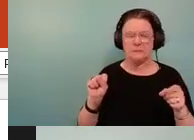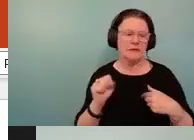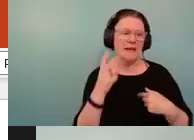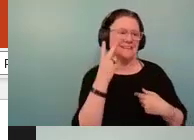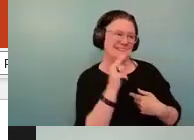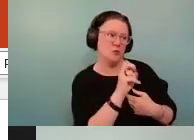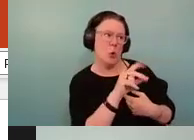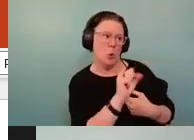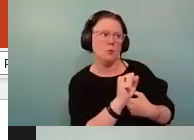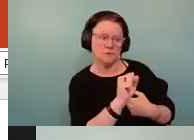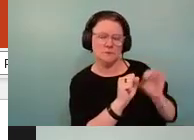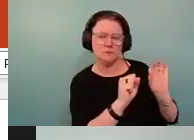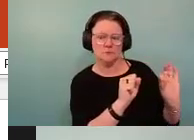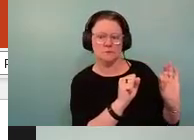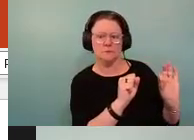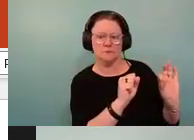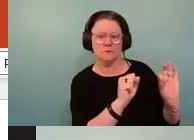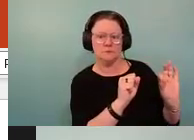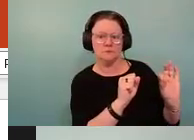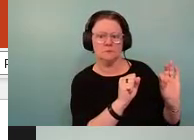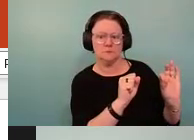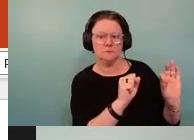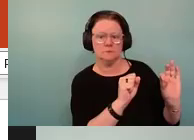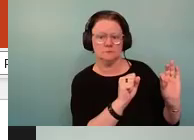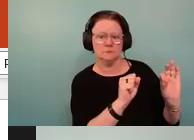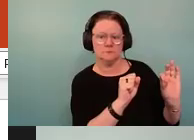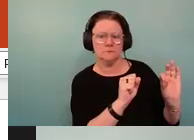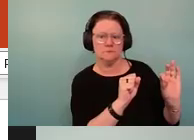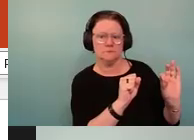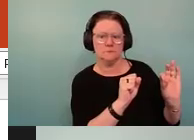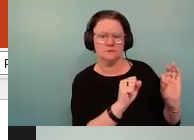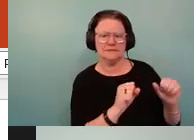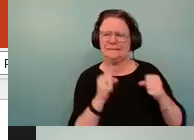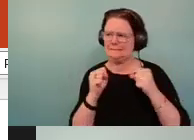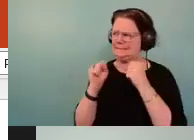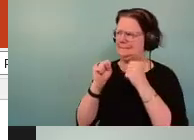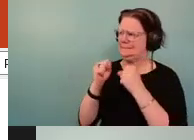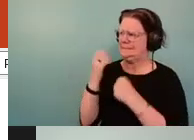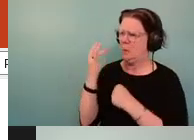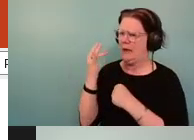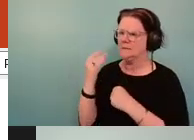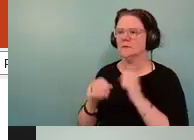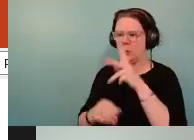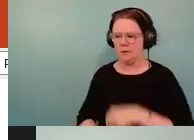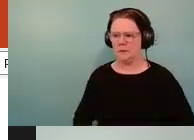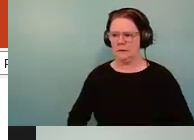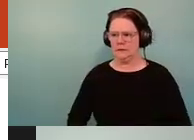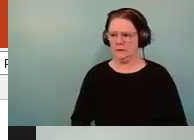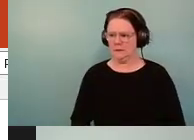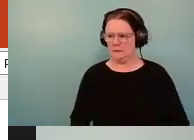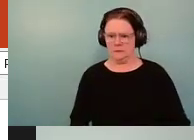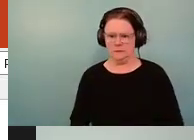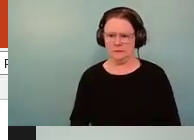seeing the presentation, but not in the presenter mode. I know it. I don't know why it's not doing that. So